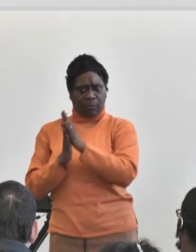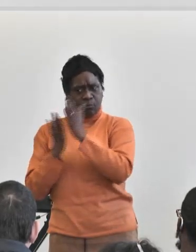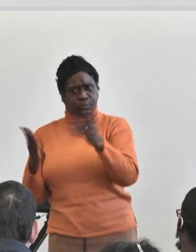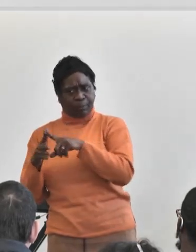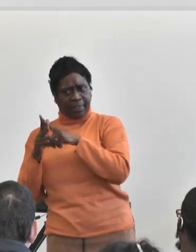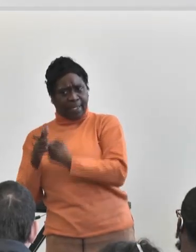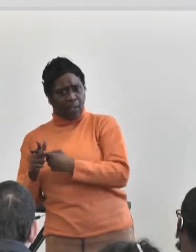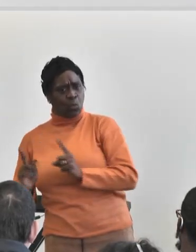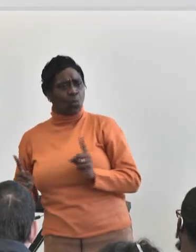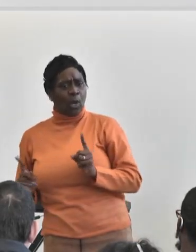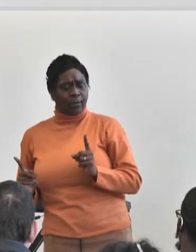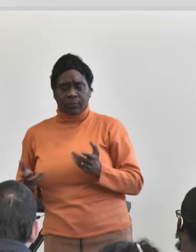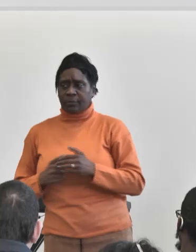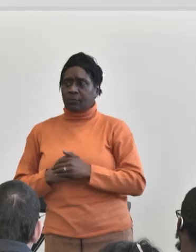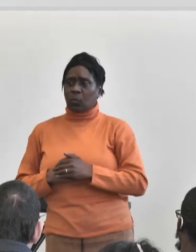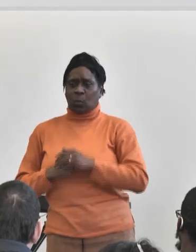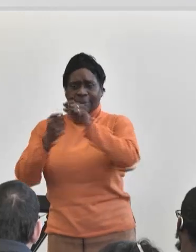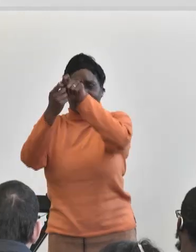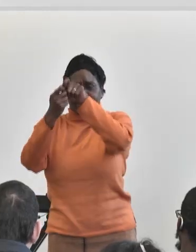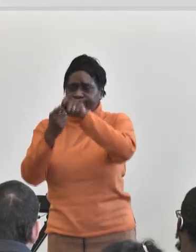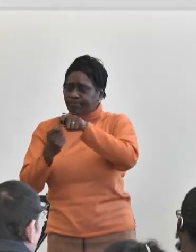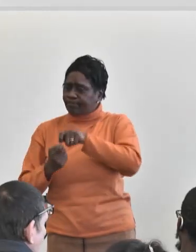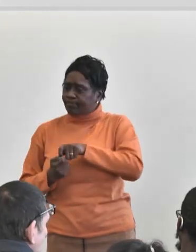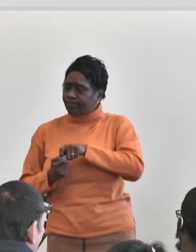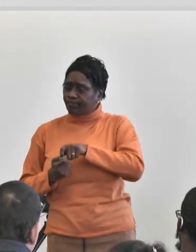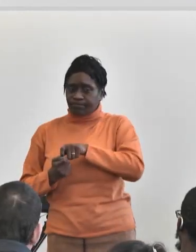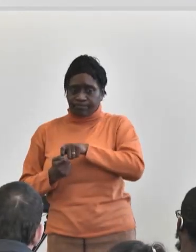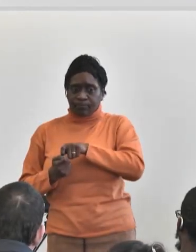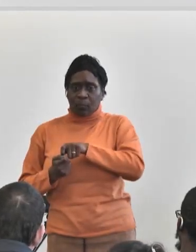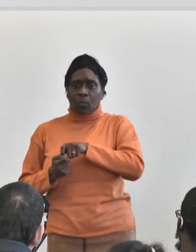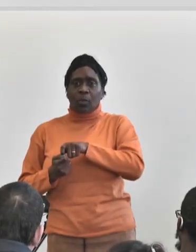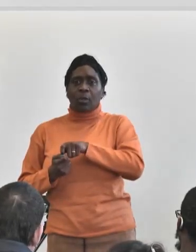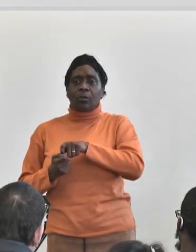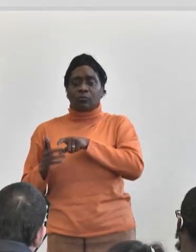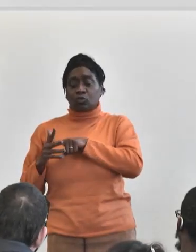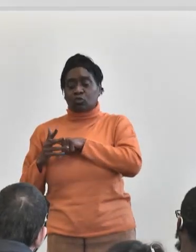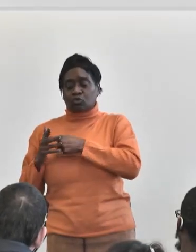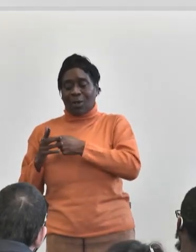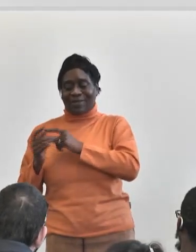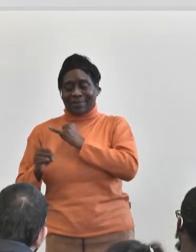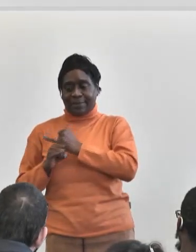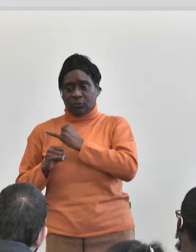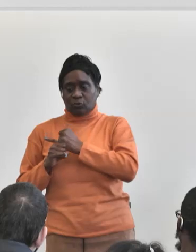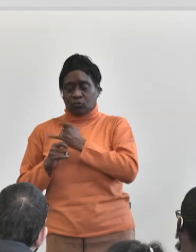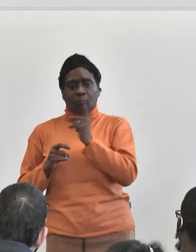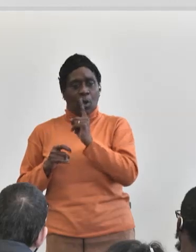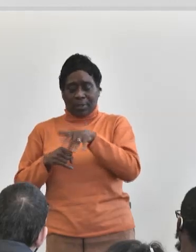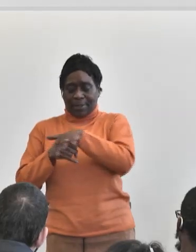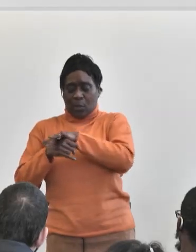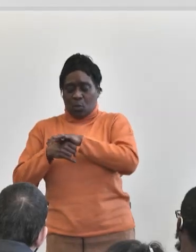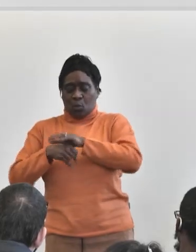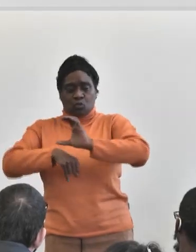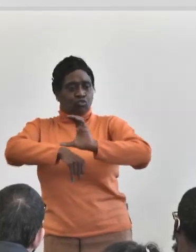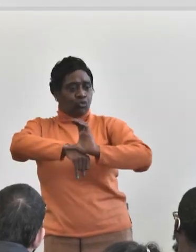book begins este libro comienza with the details los detalles of the start of the institution of the local church. Del comienzo del instituto